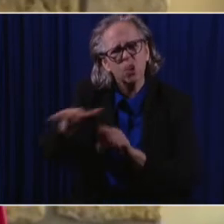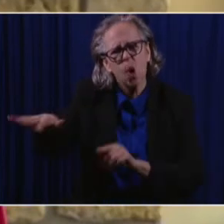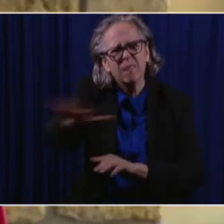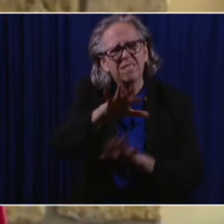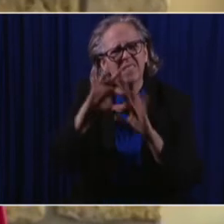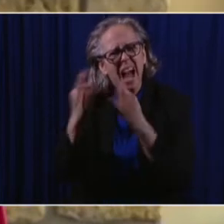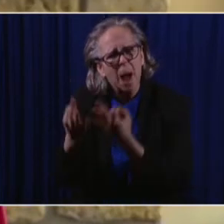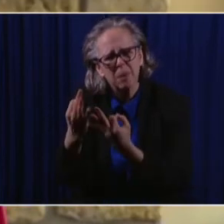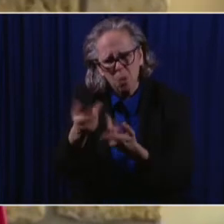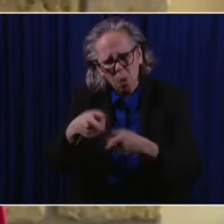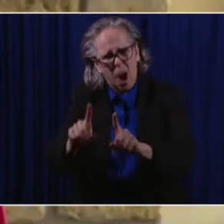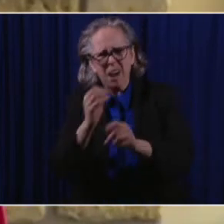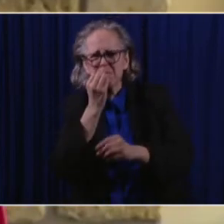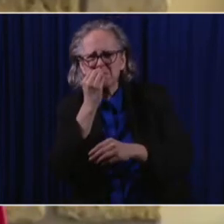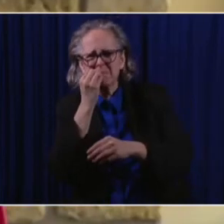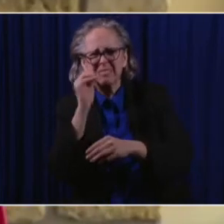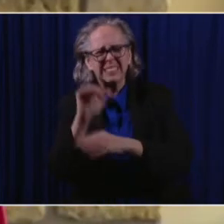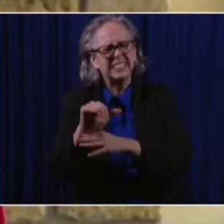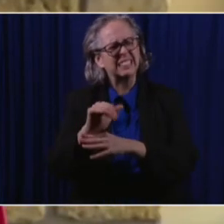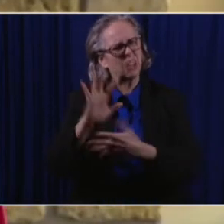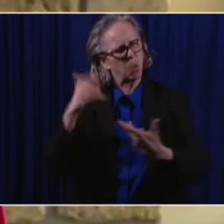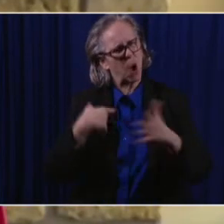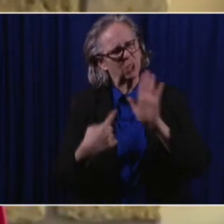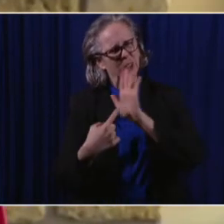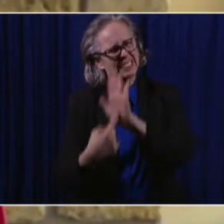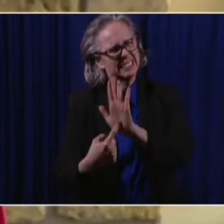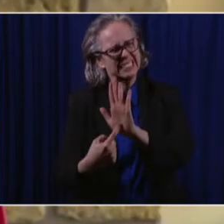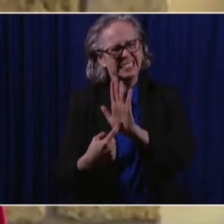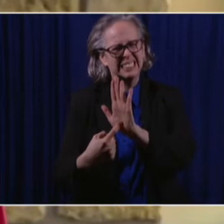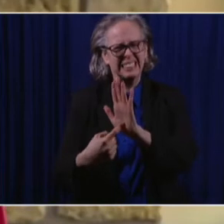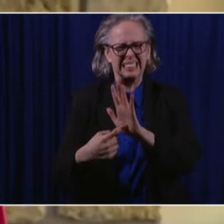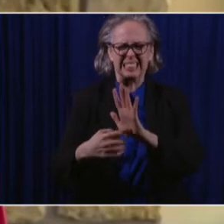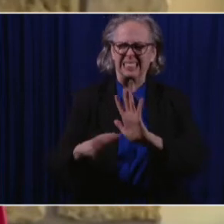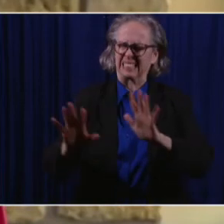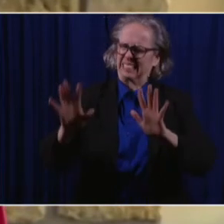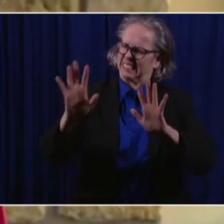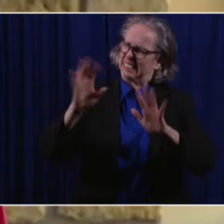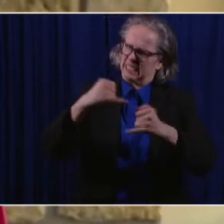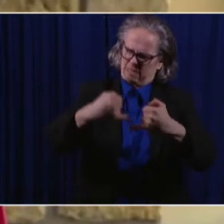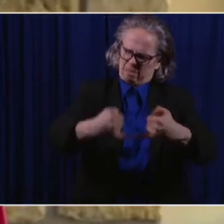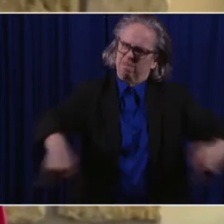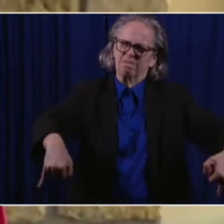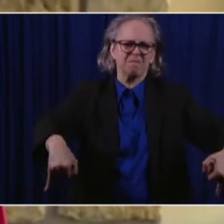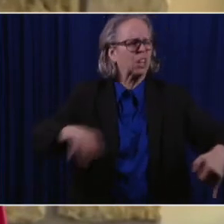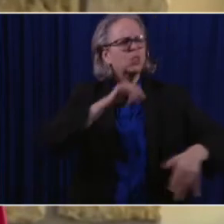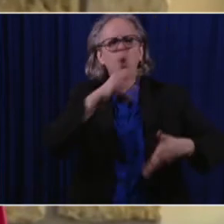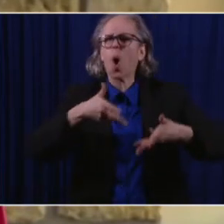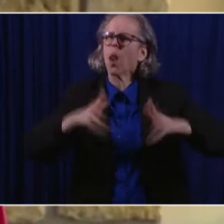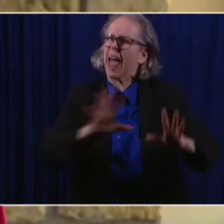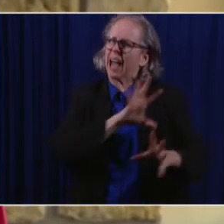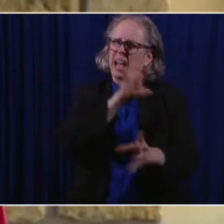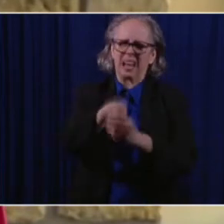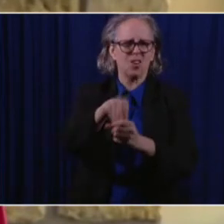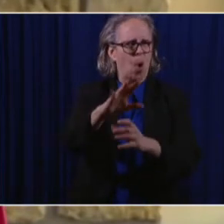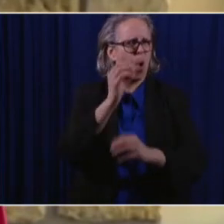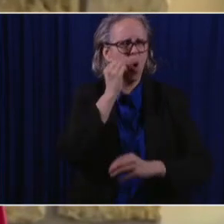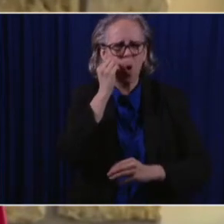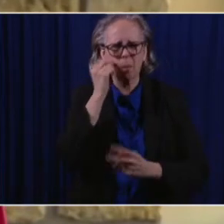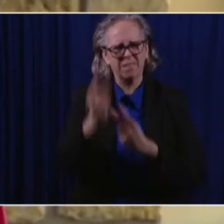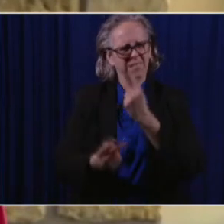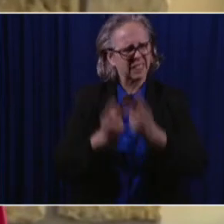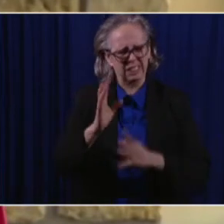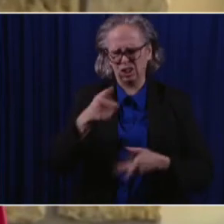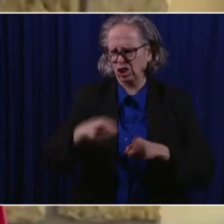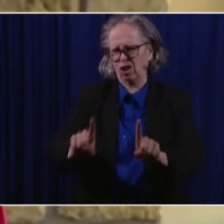kind of graphically illustrate exactly what our real concerns are in regard to